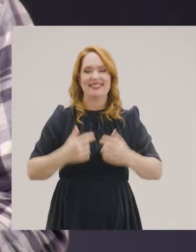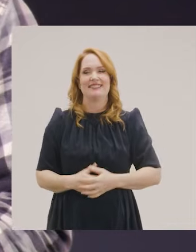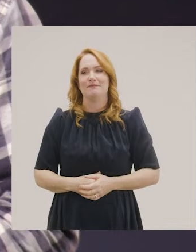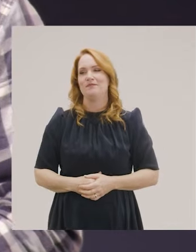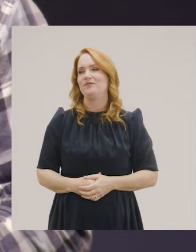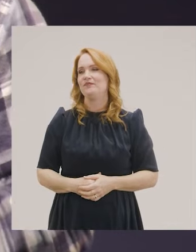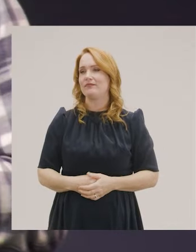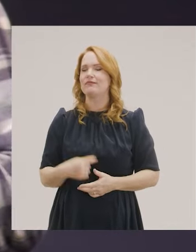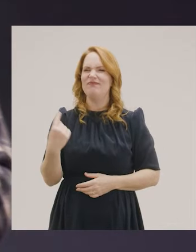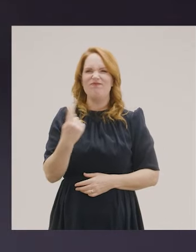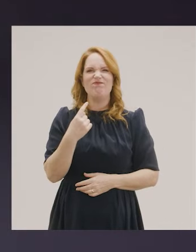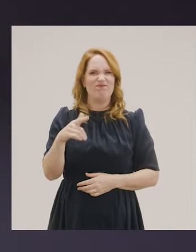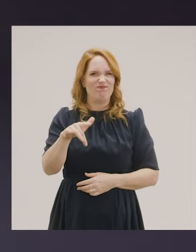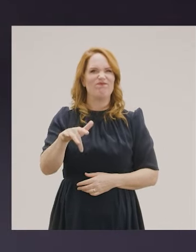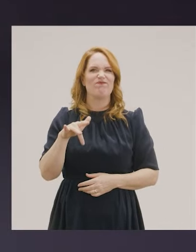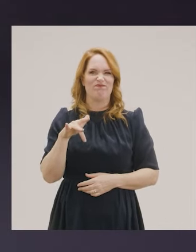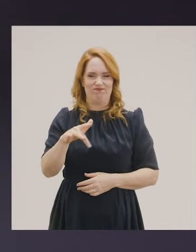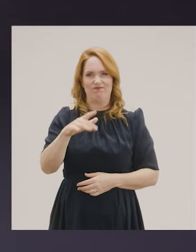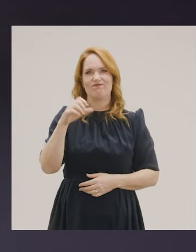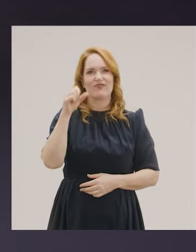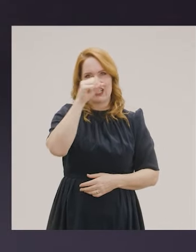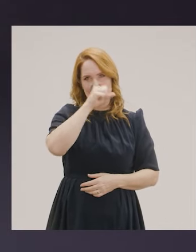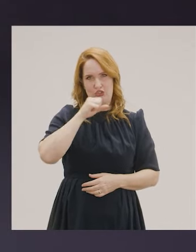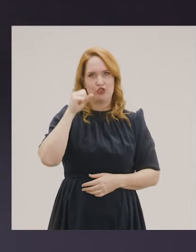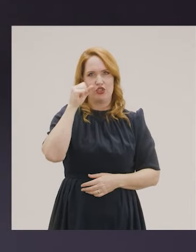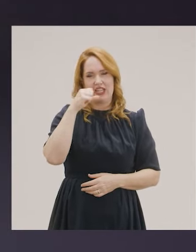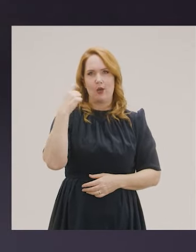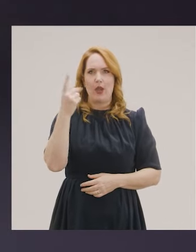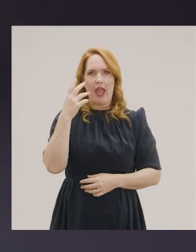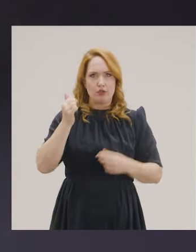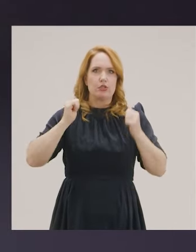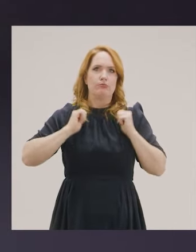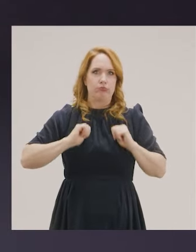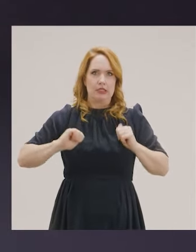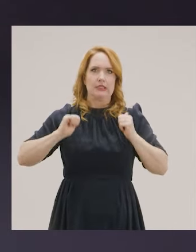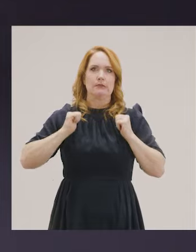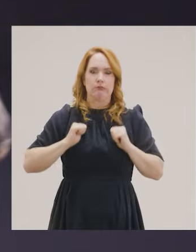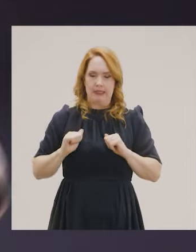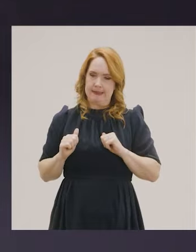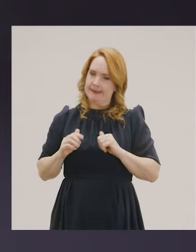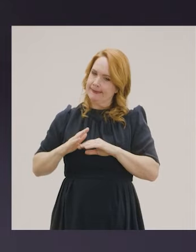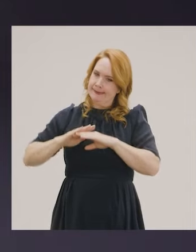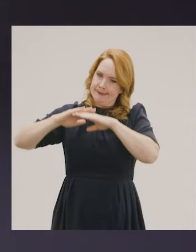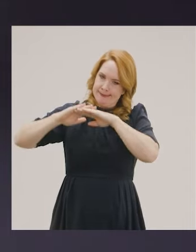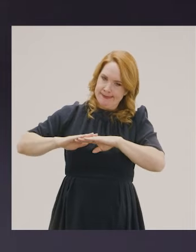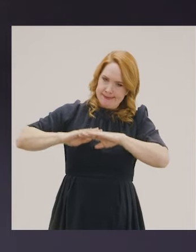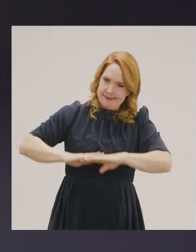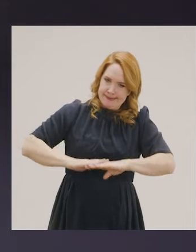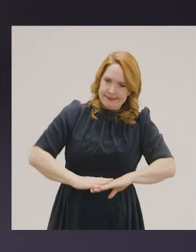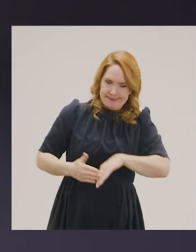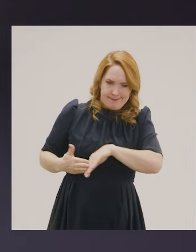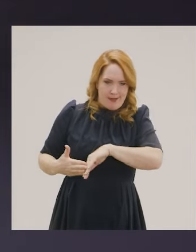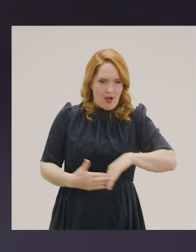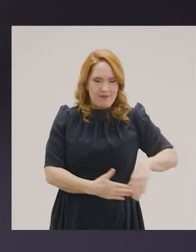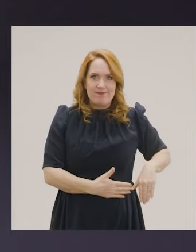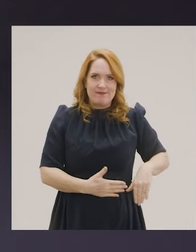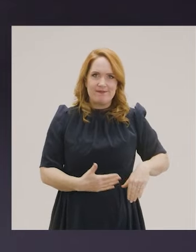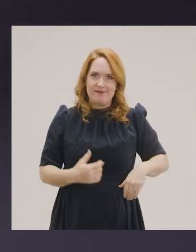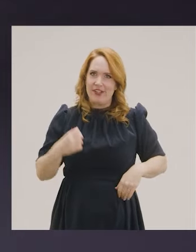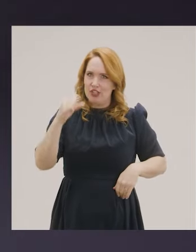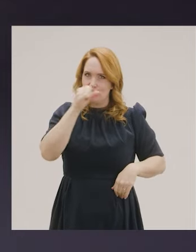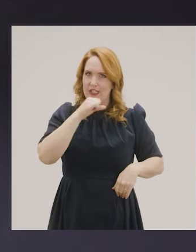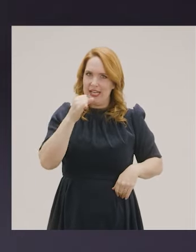But you know what? Greed is a thing that's innate in us and it actually almost has to be exorcised out. You know,